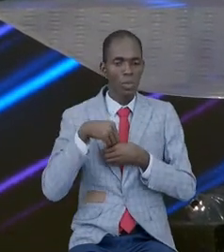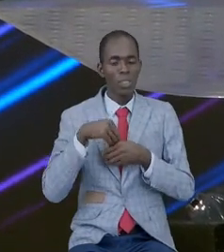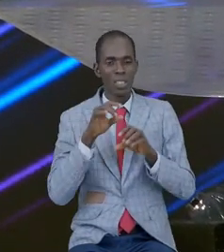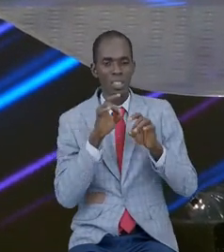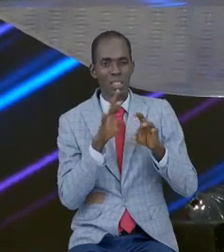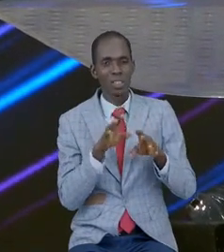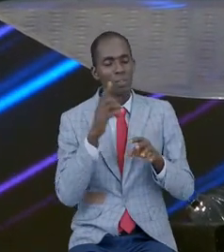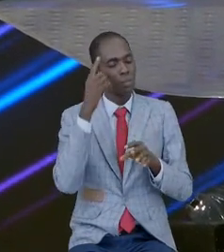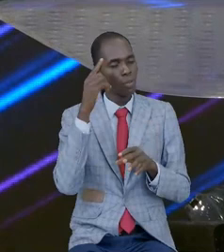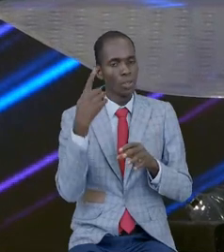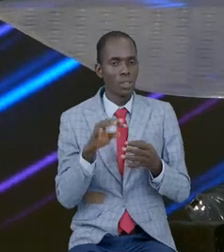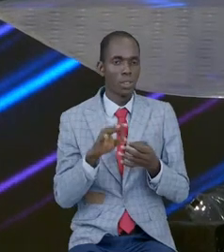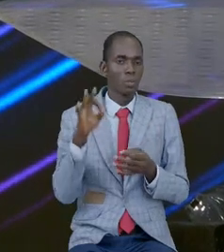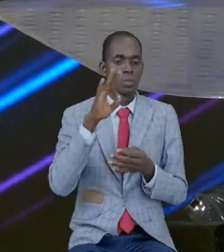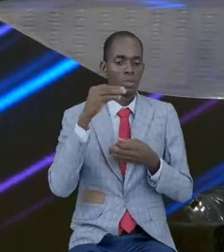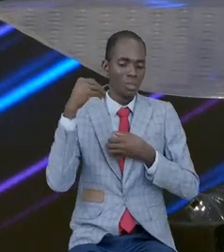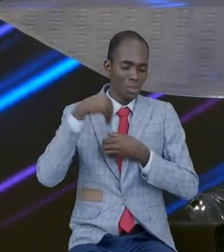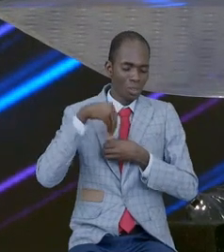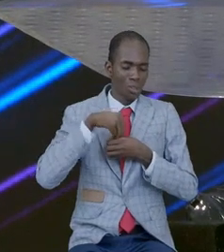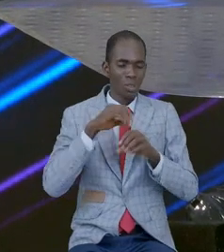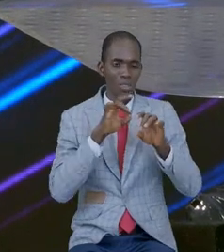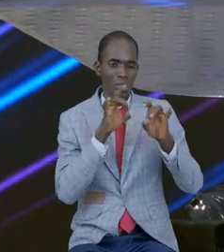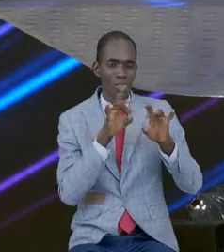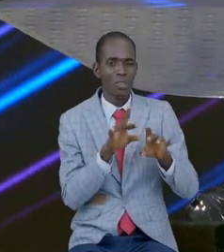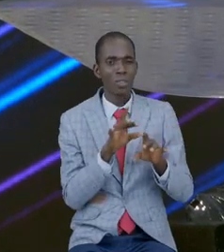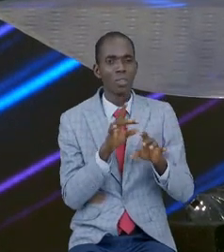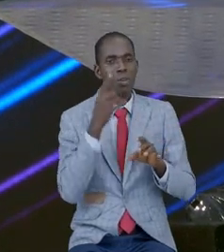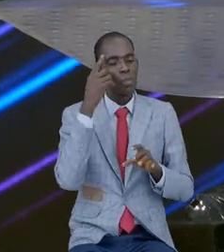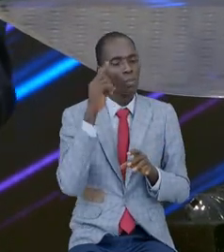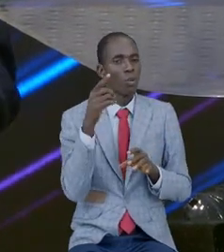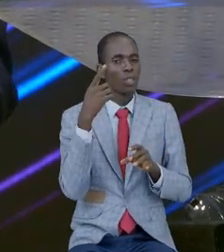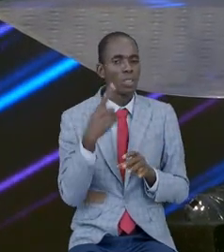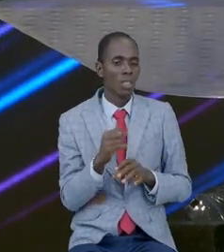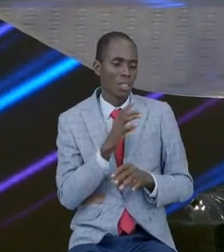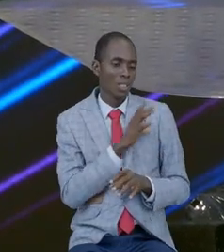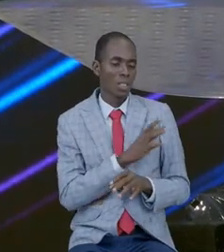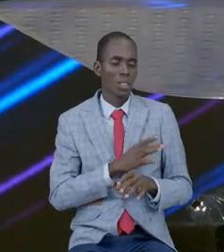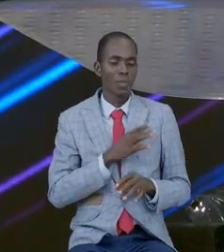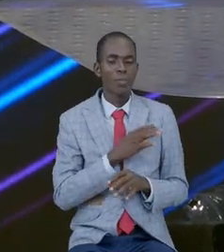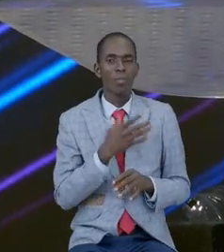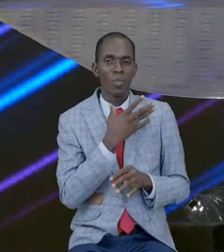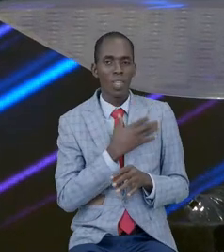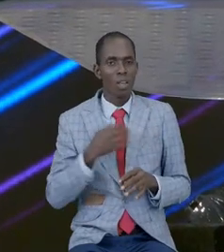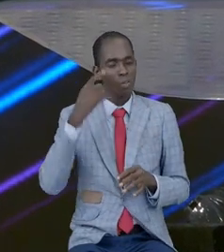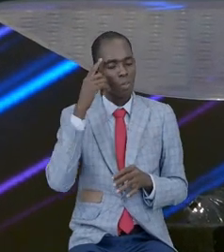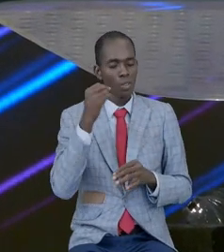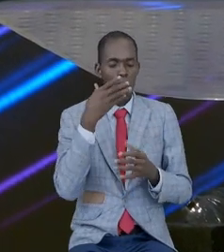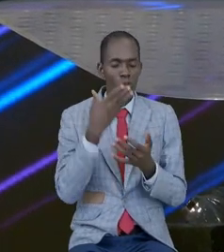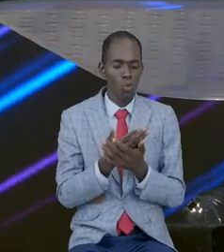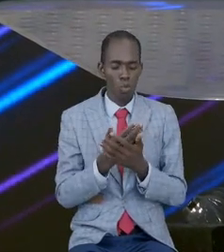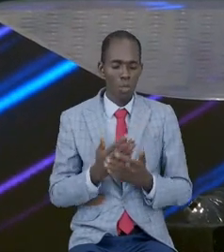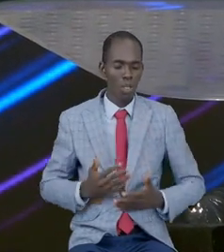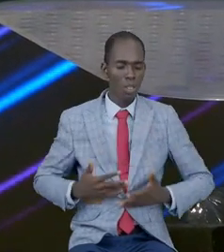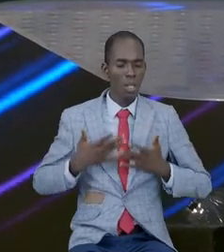for the spirit in what hatred age for the character and for the new life that